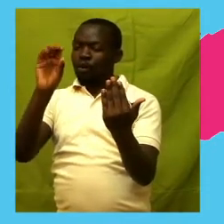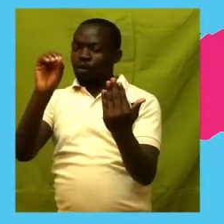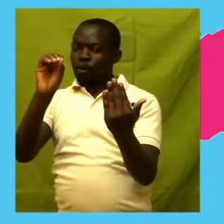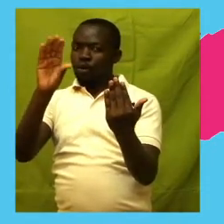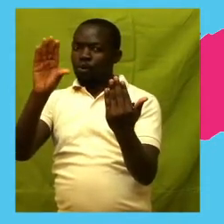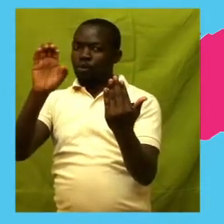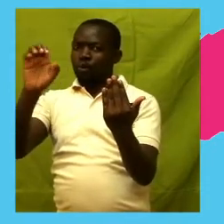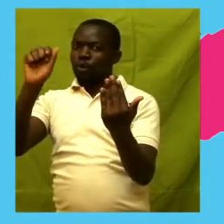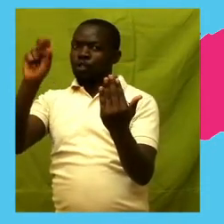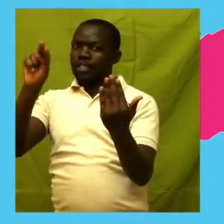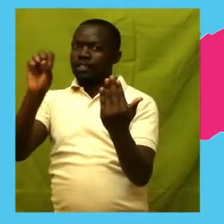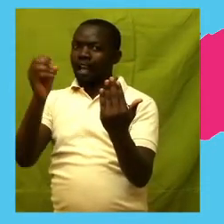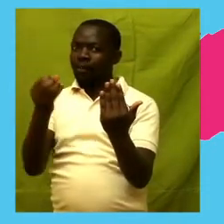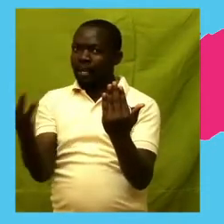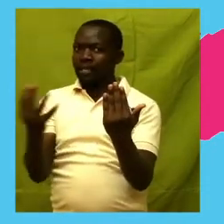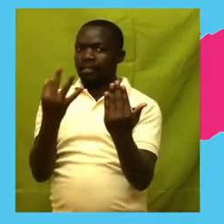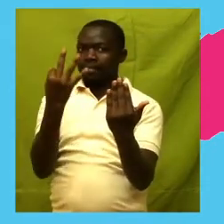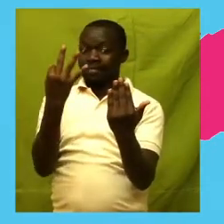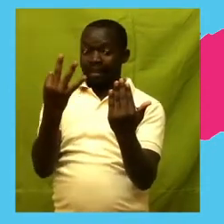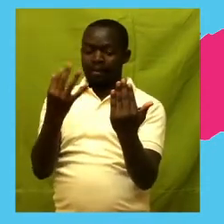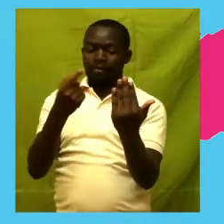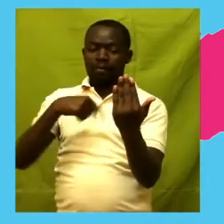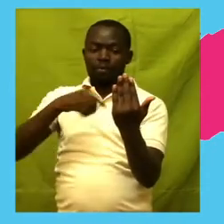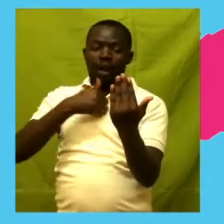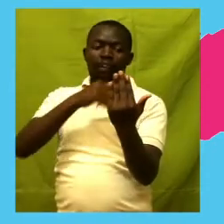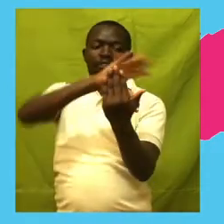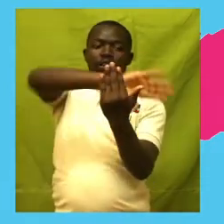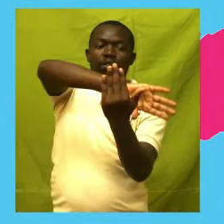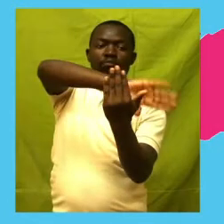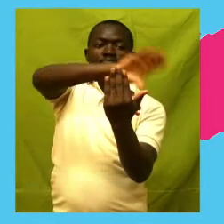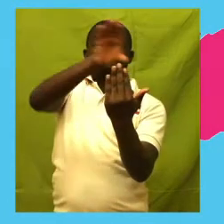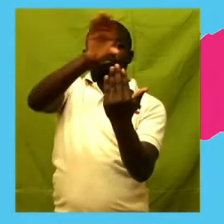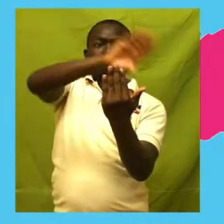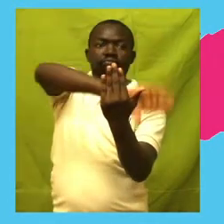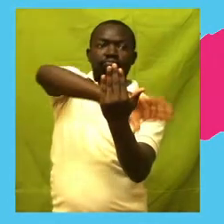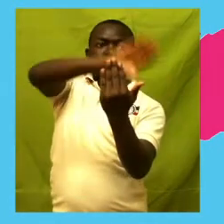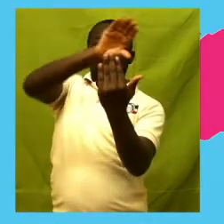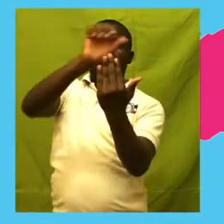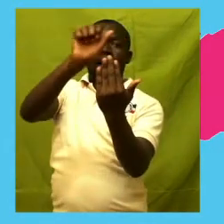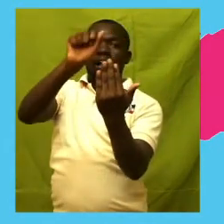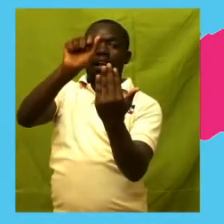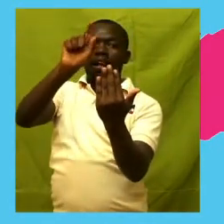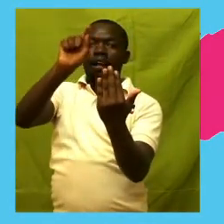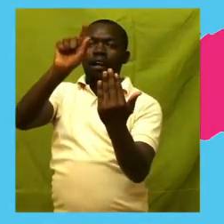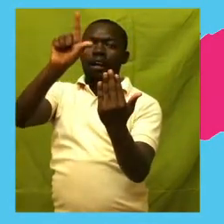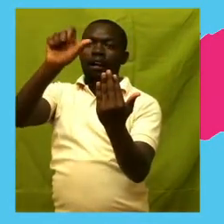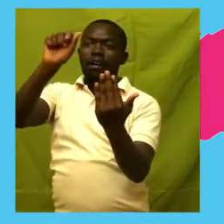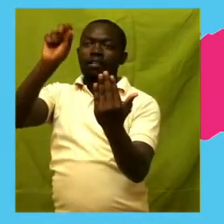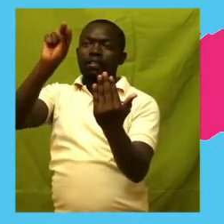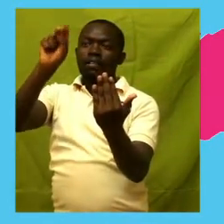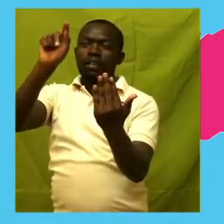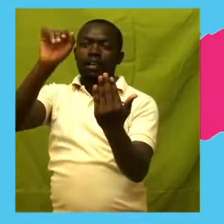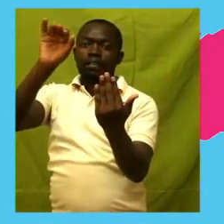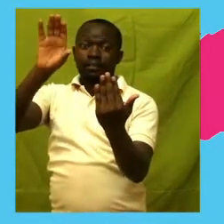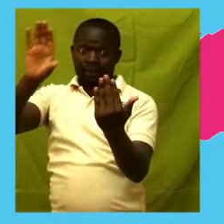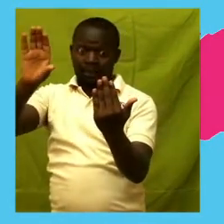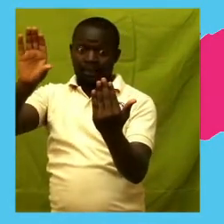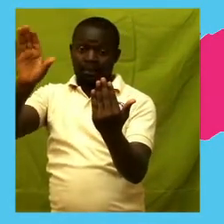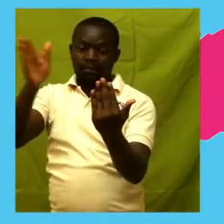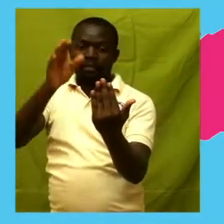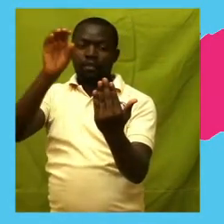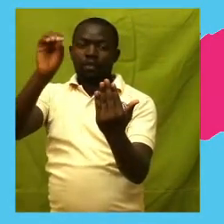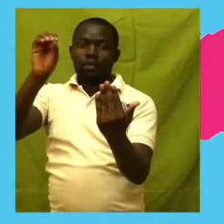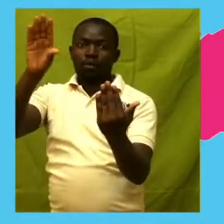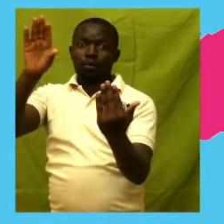coastline. So we have the Atlantic Ocean that washes